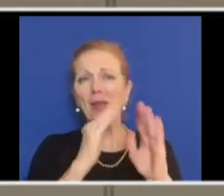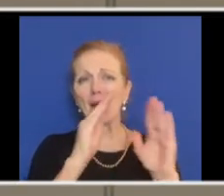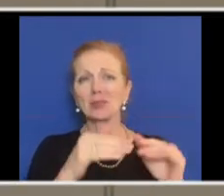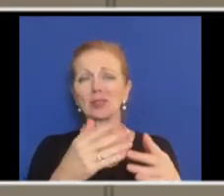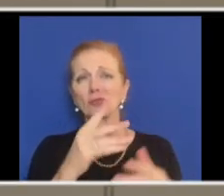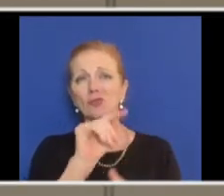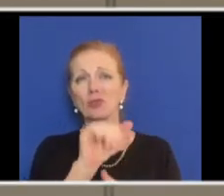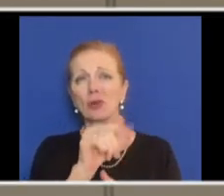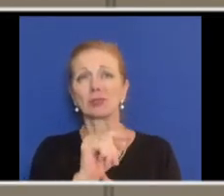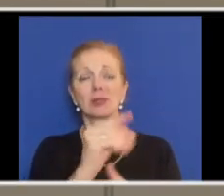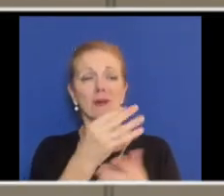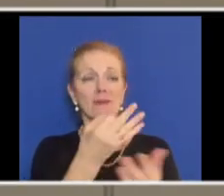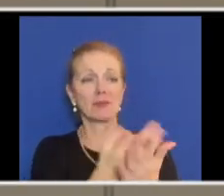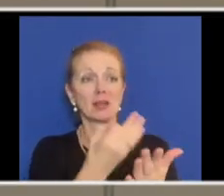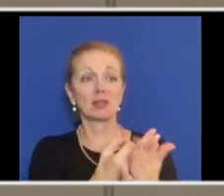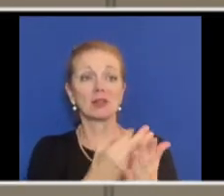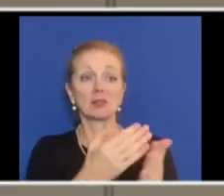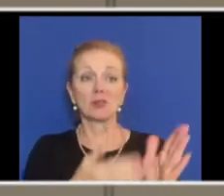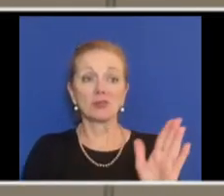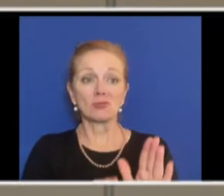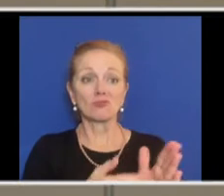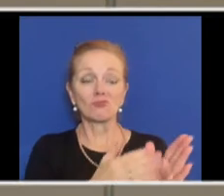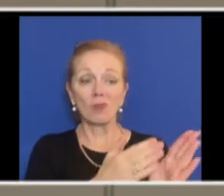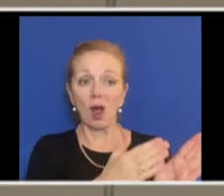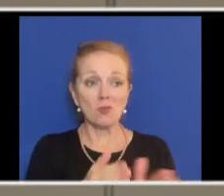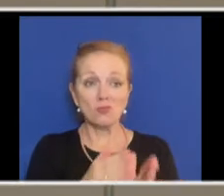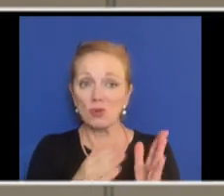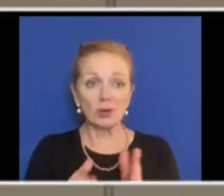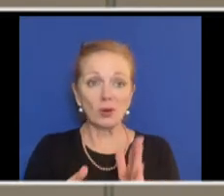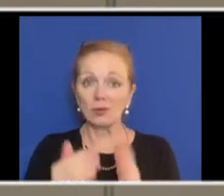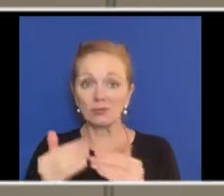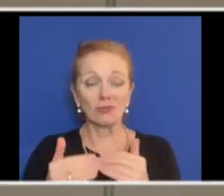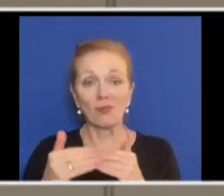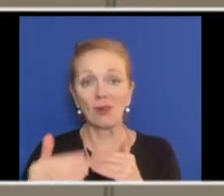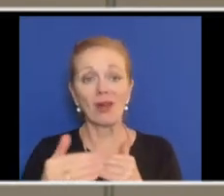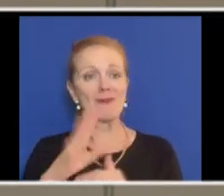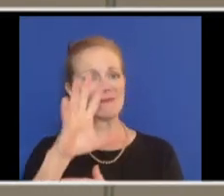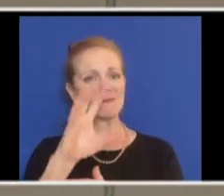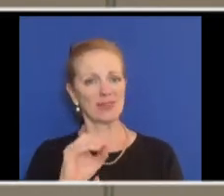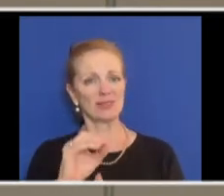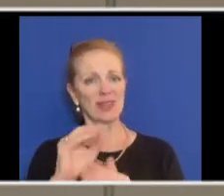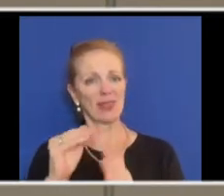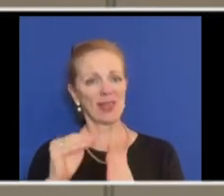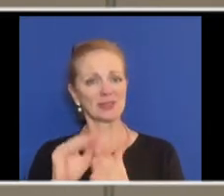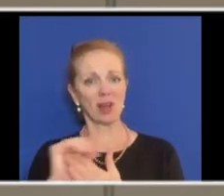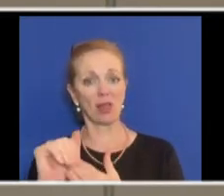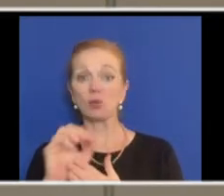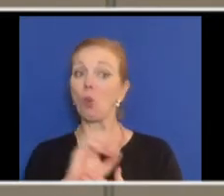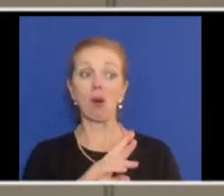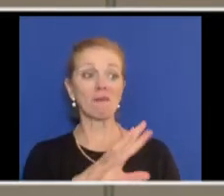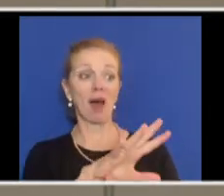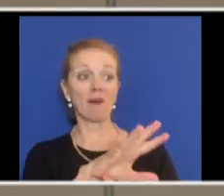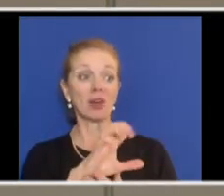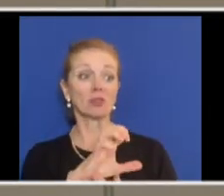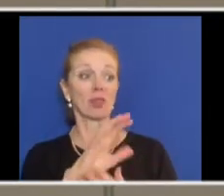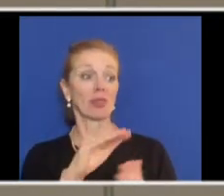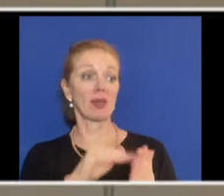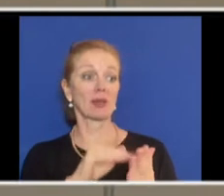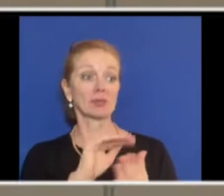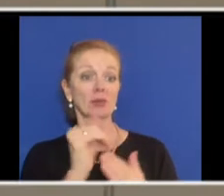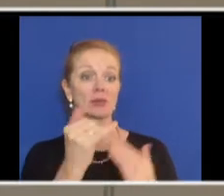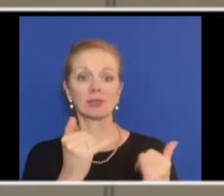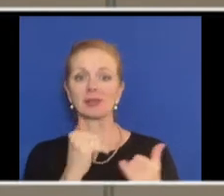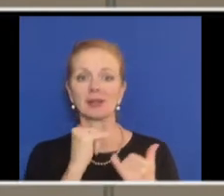is going to operate moving forward we have fifty thousand dollars or even five hundred thousand dollars today is